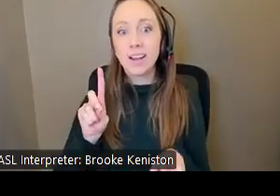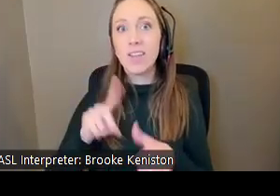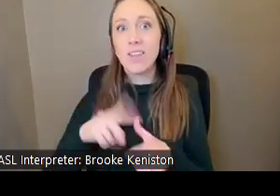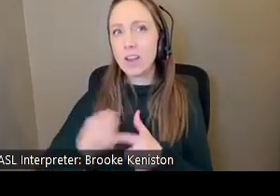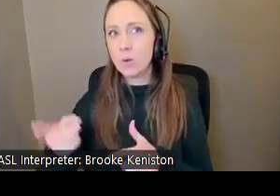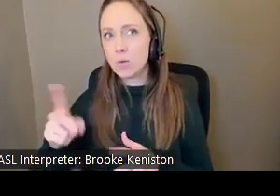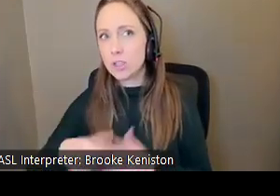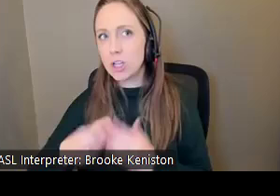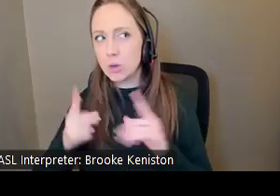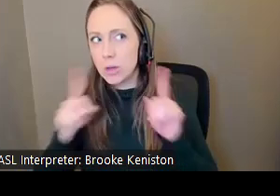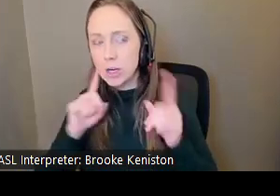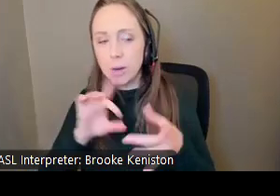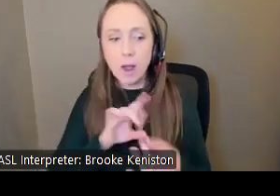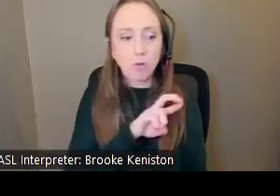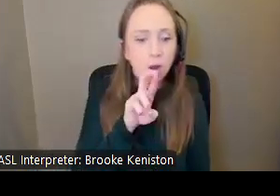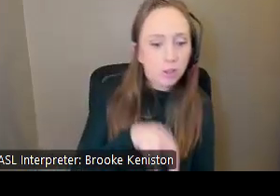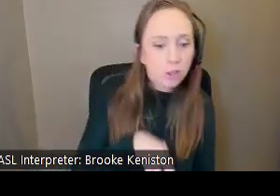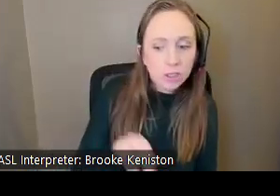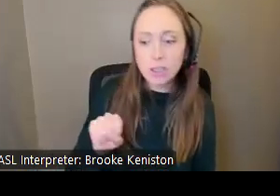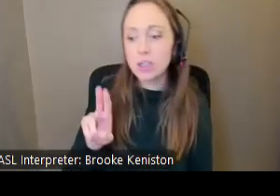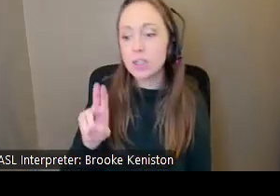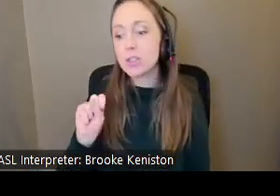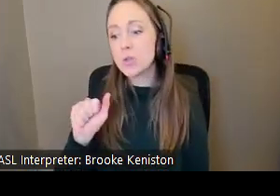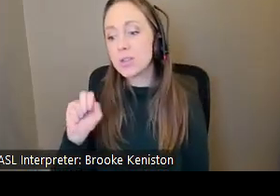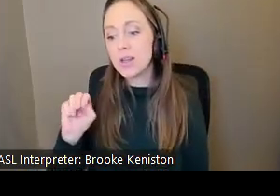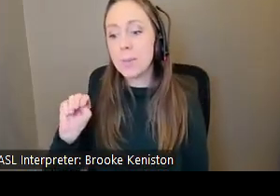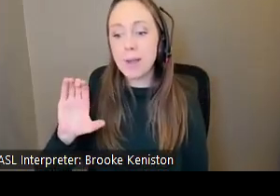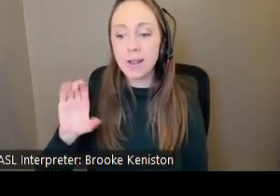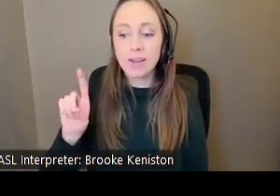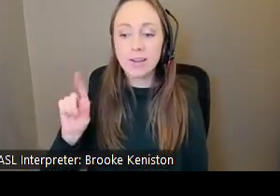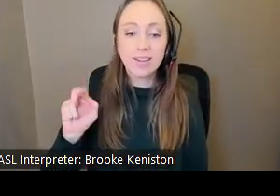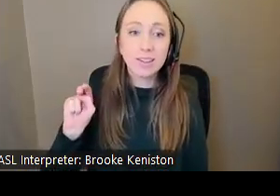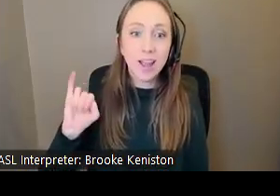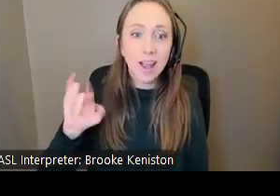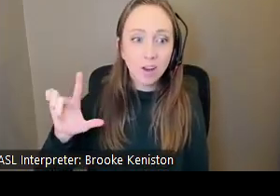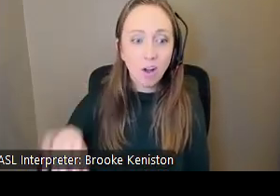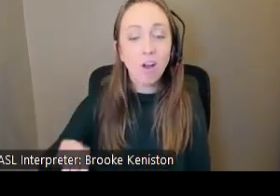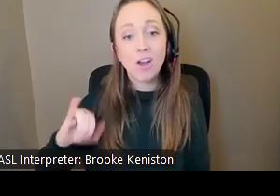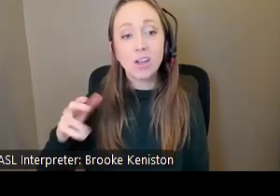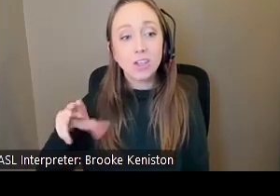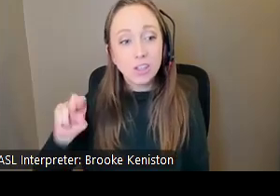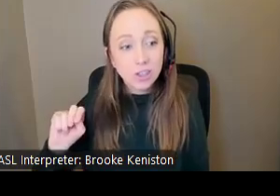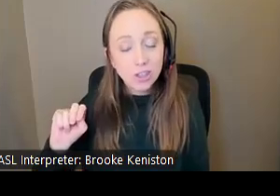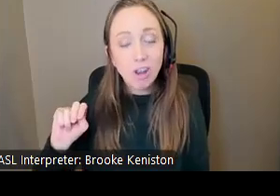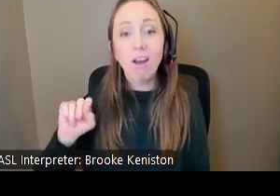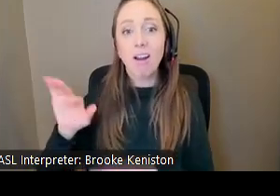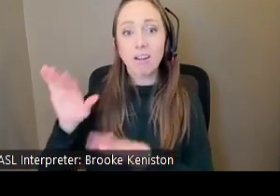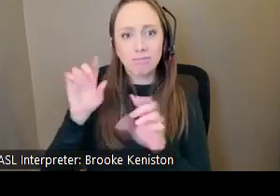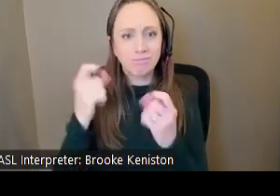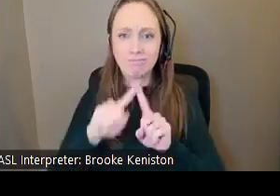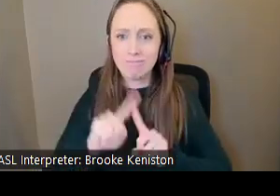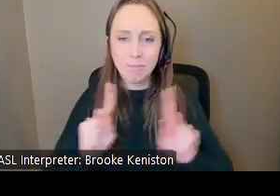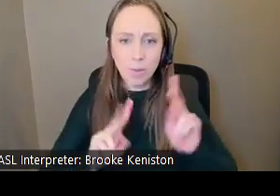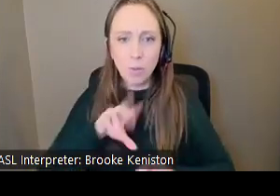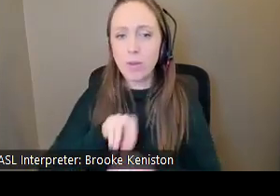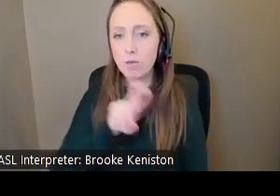Engel, John Romano, all of these names. And so I feel very privileged to be on hallowed grounds and also to be